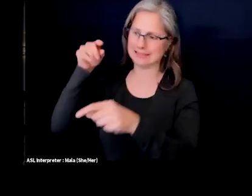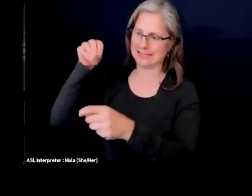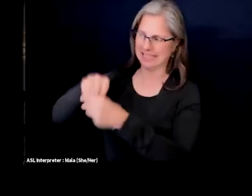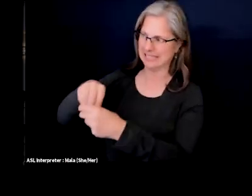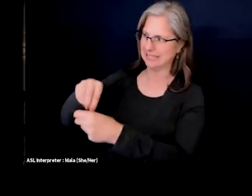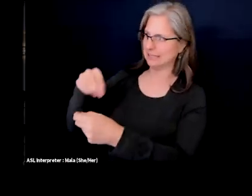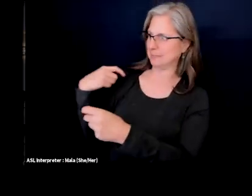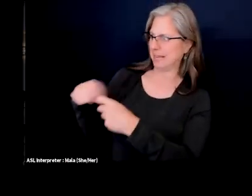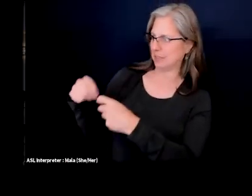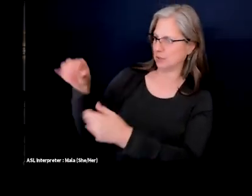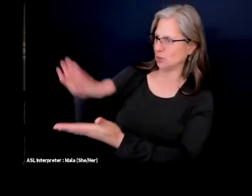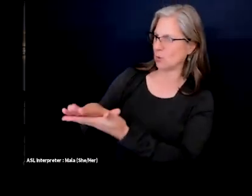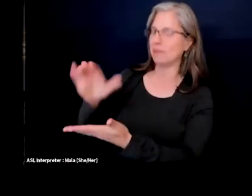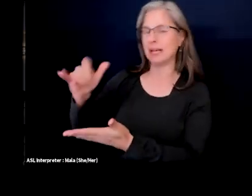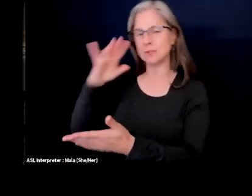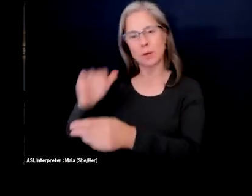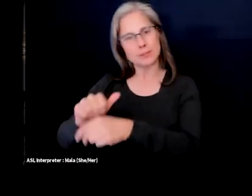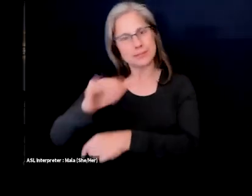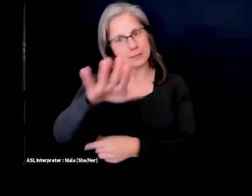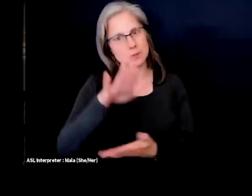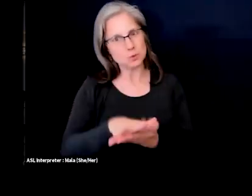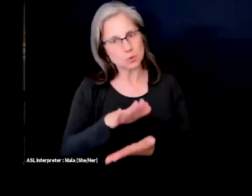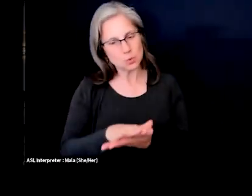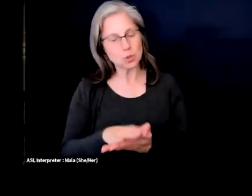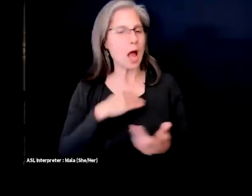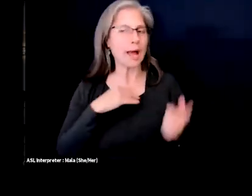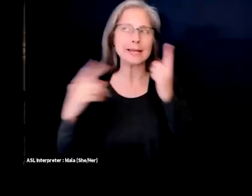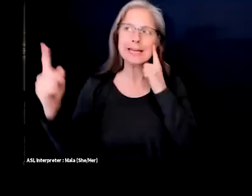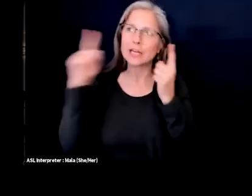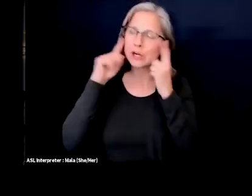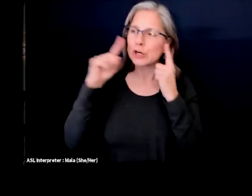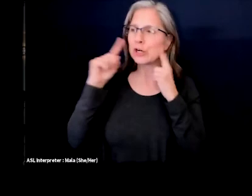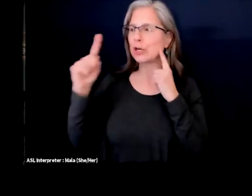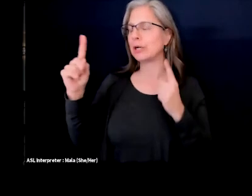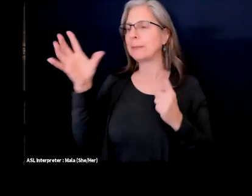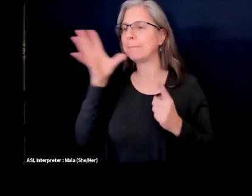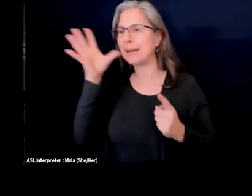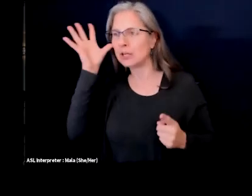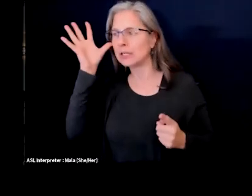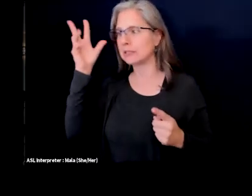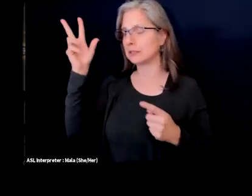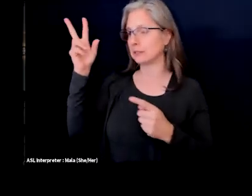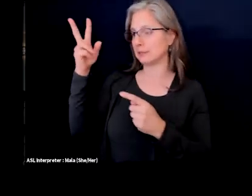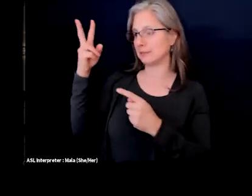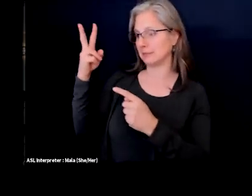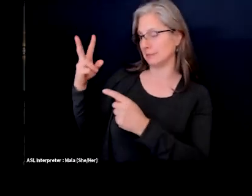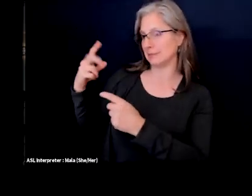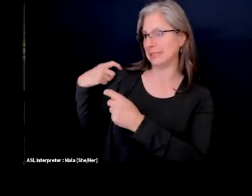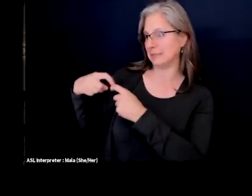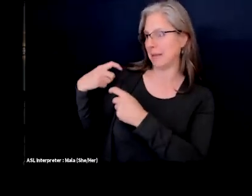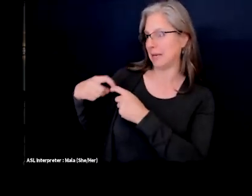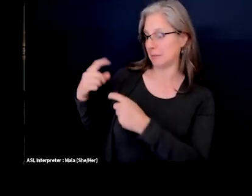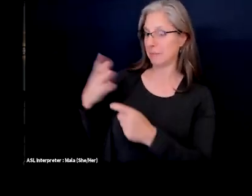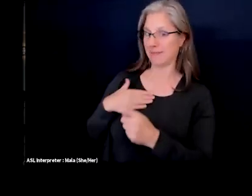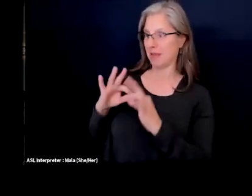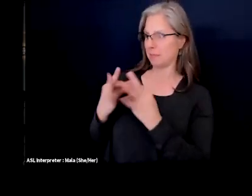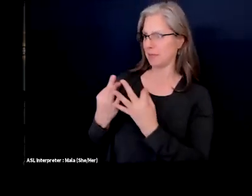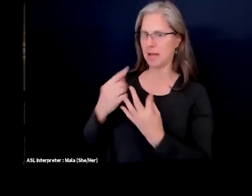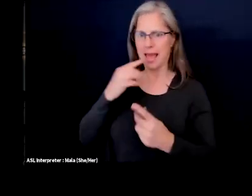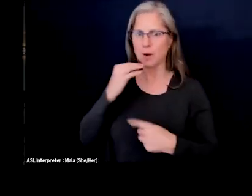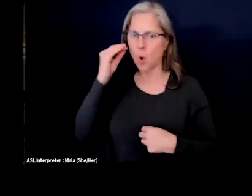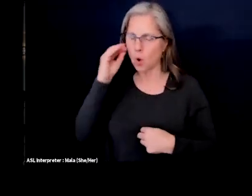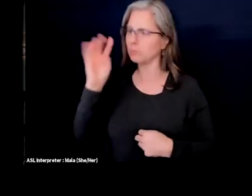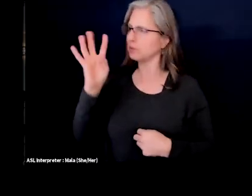school. That's why we send them to school. I hear a lot of Hispanic parents, including my own family, that we would say, at home, we speak